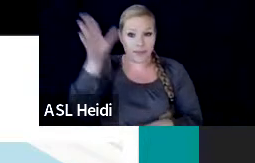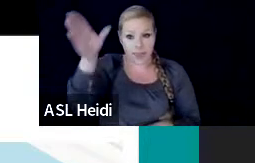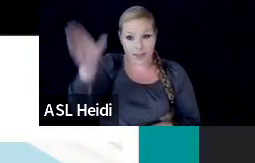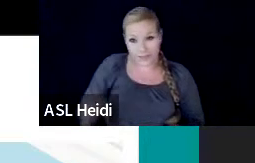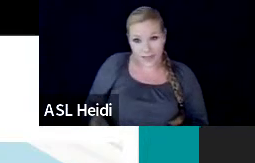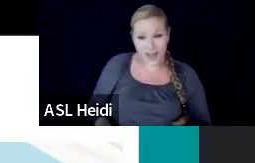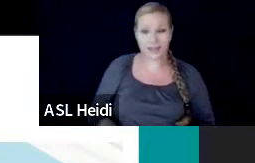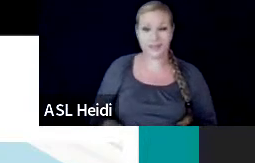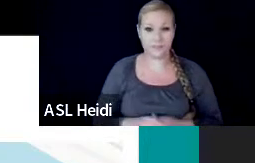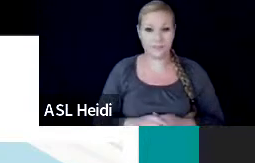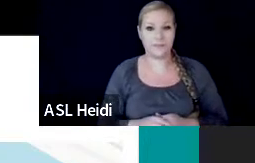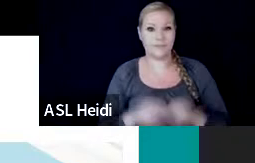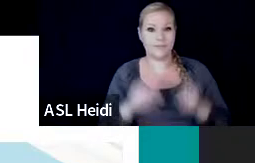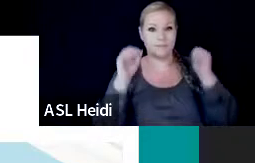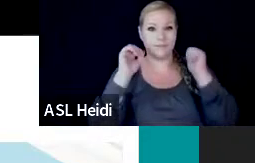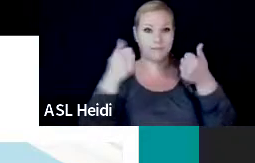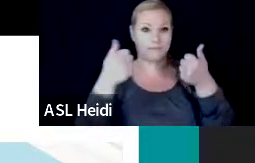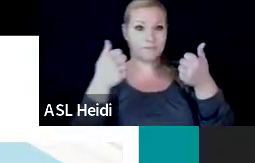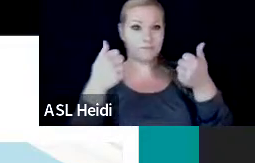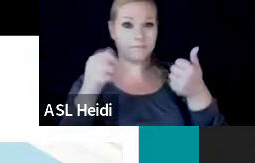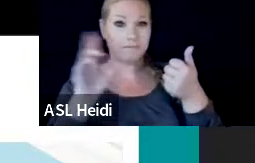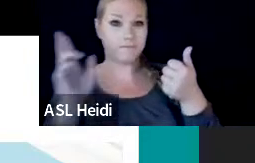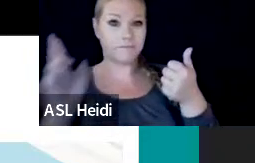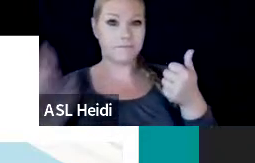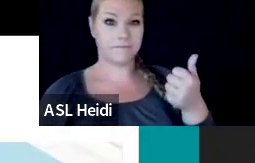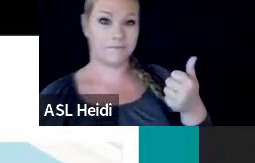to improve their travel times.